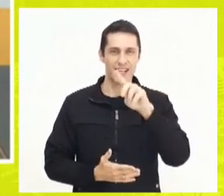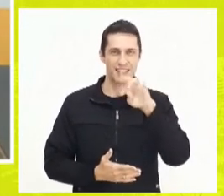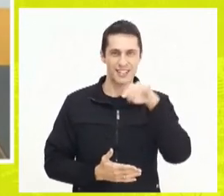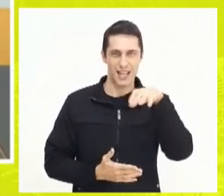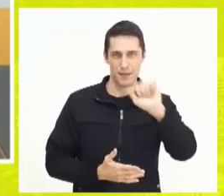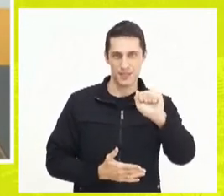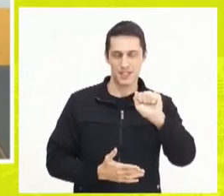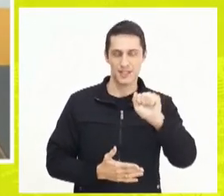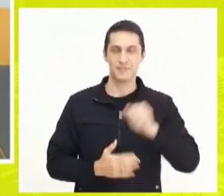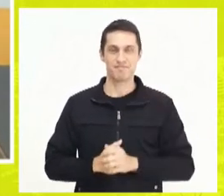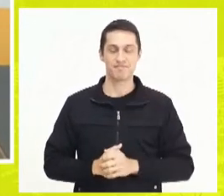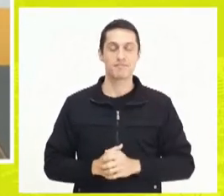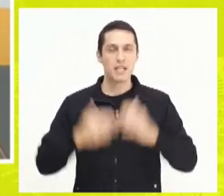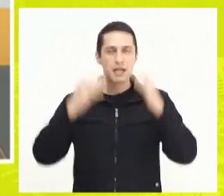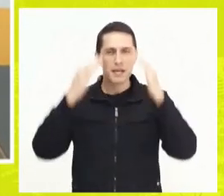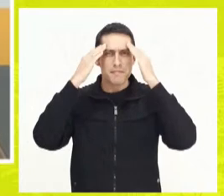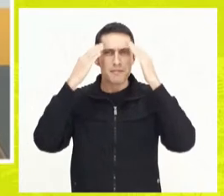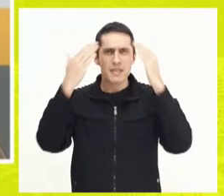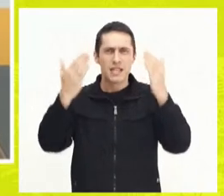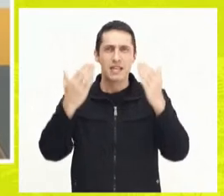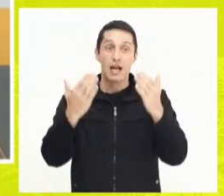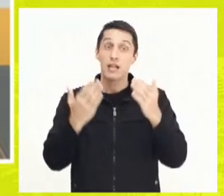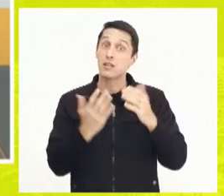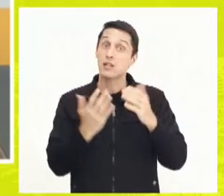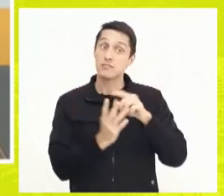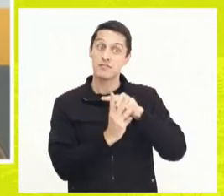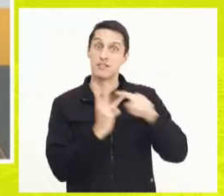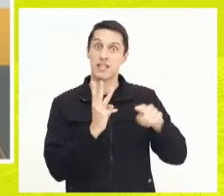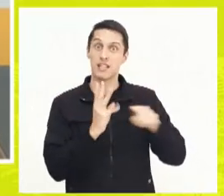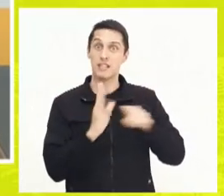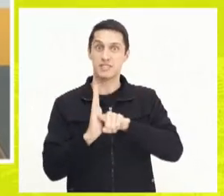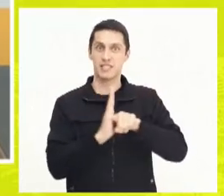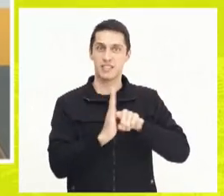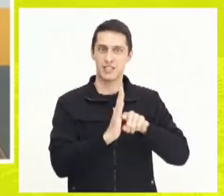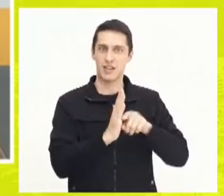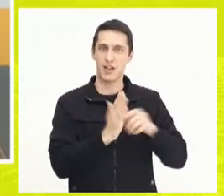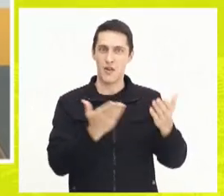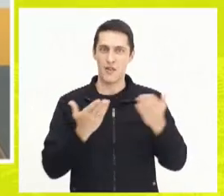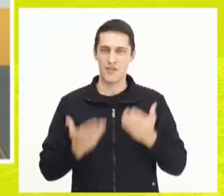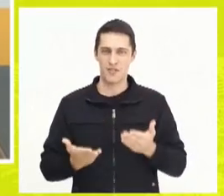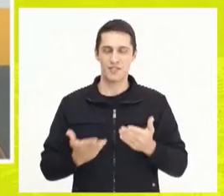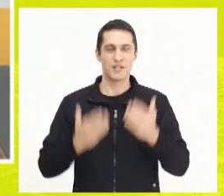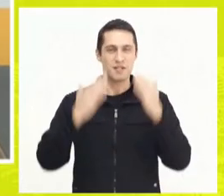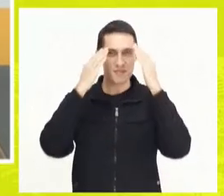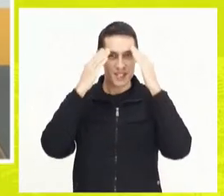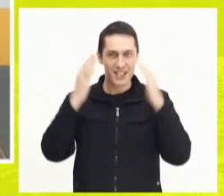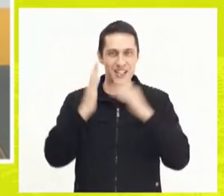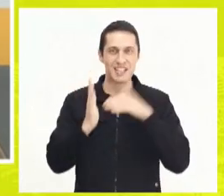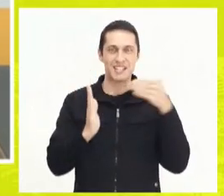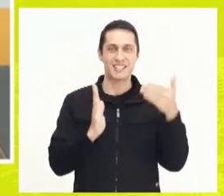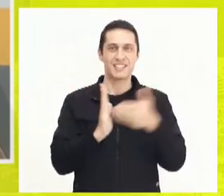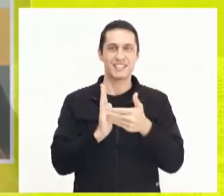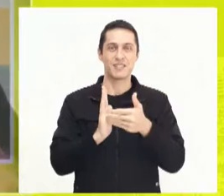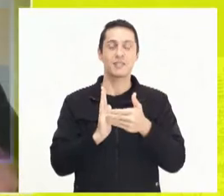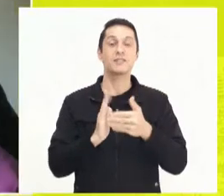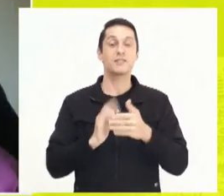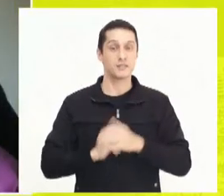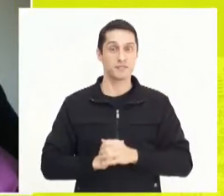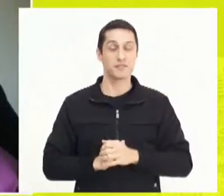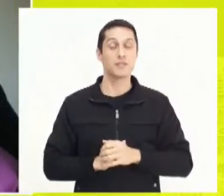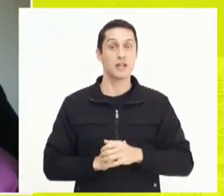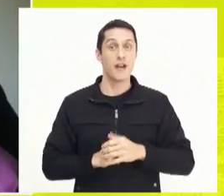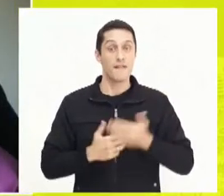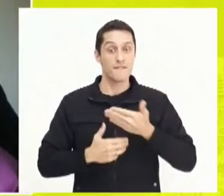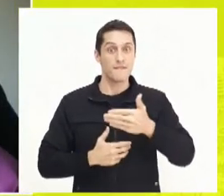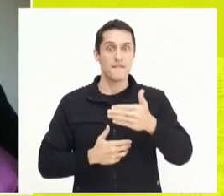fulcrum brazil uh debate the abortion thanks for jego carlos and